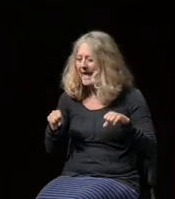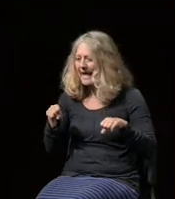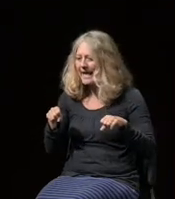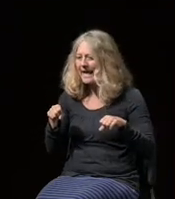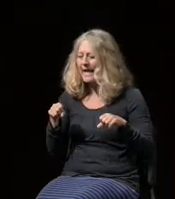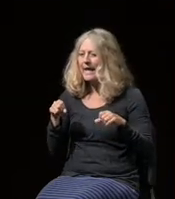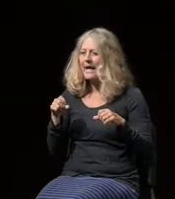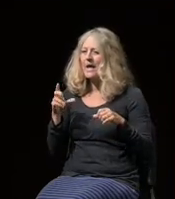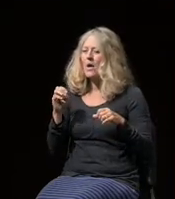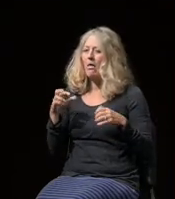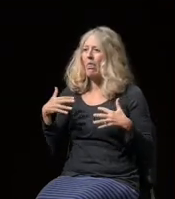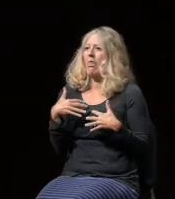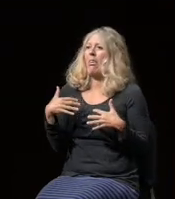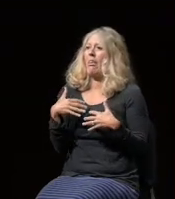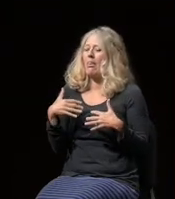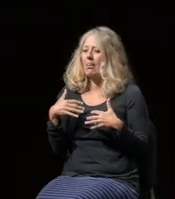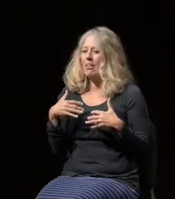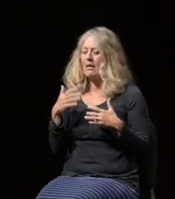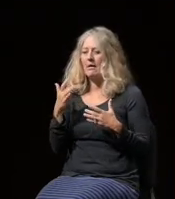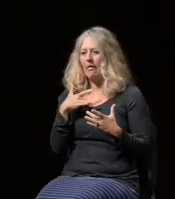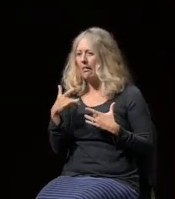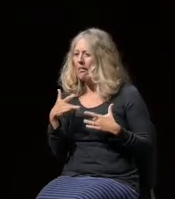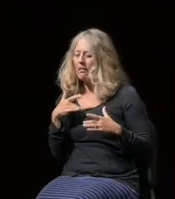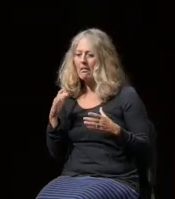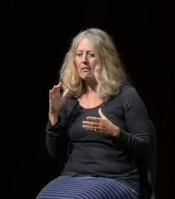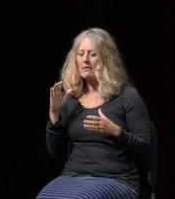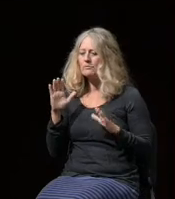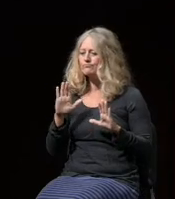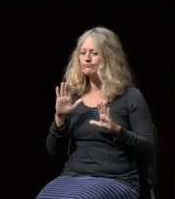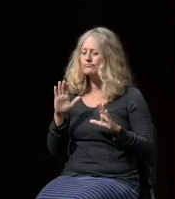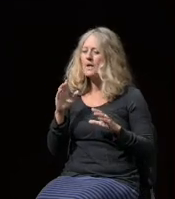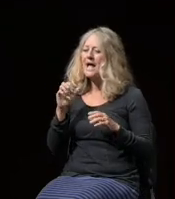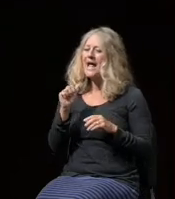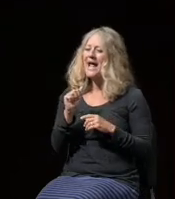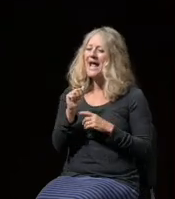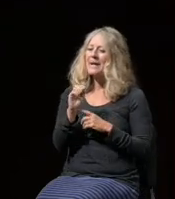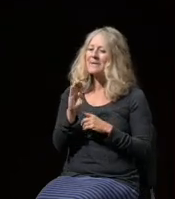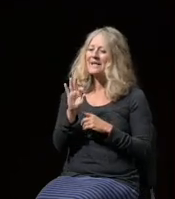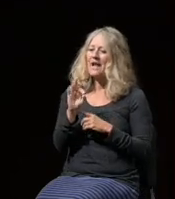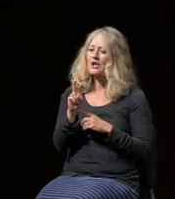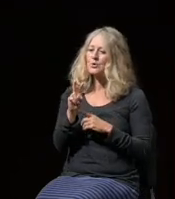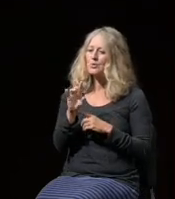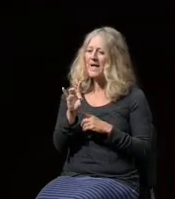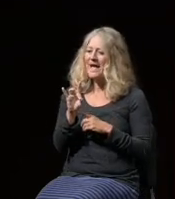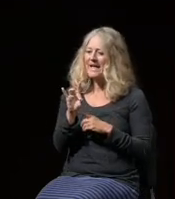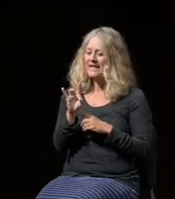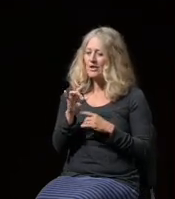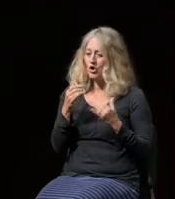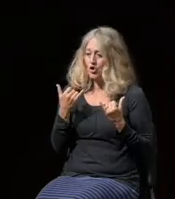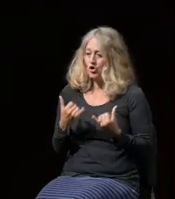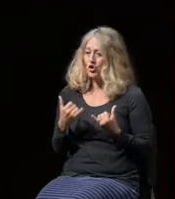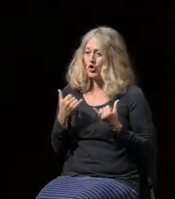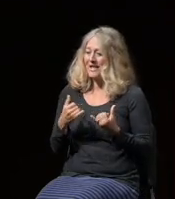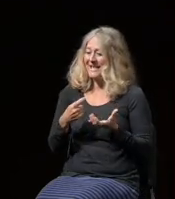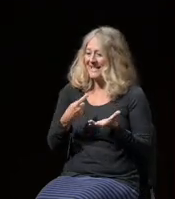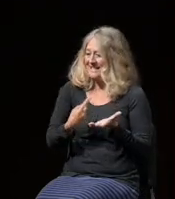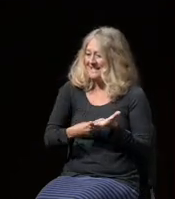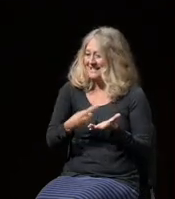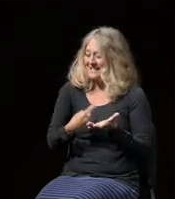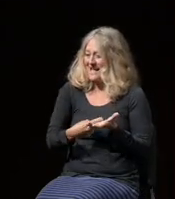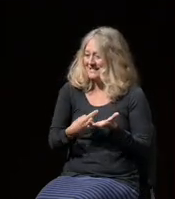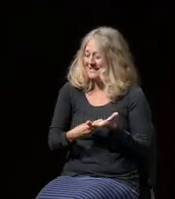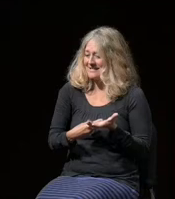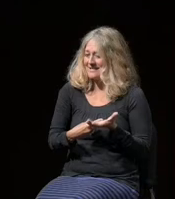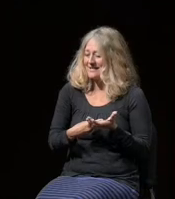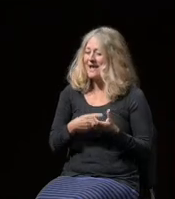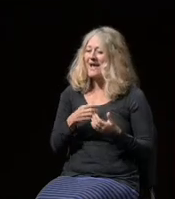an issue or have you worry, but AB 928, as it's currently being discussed, so there's